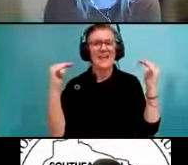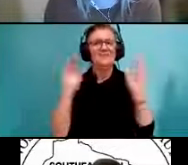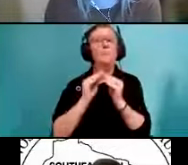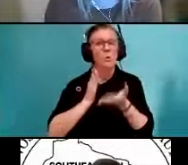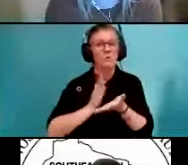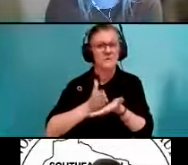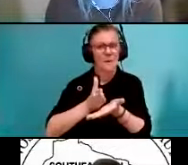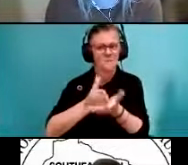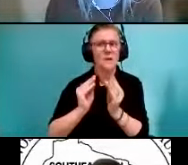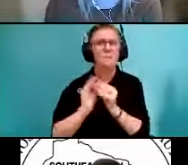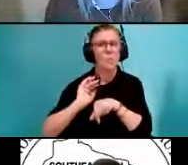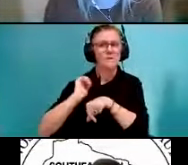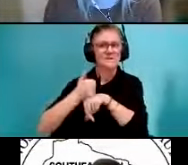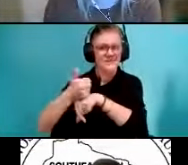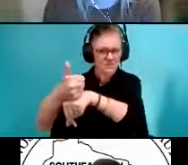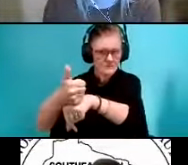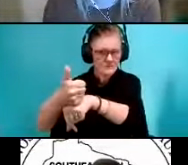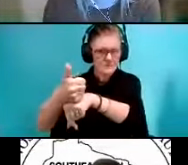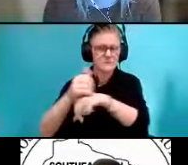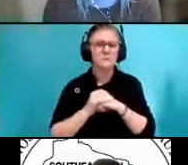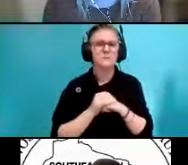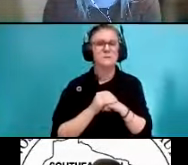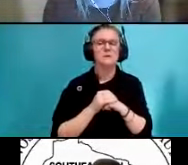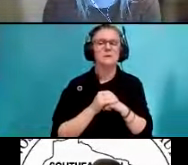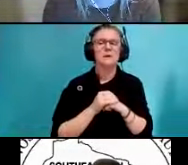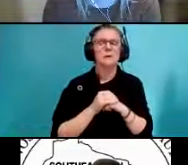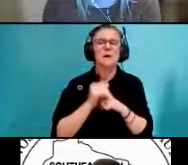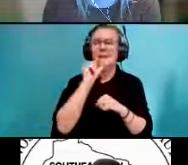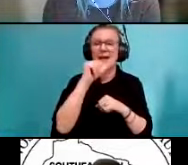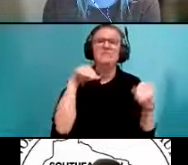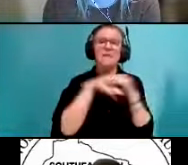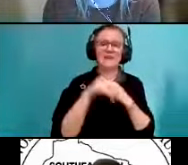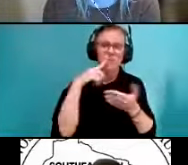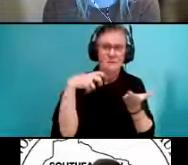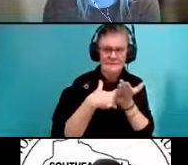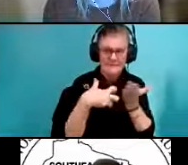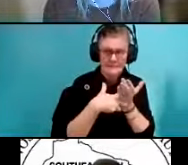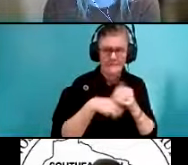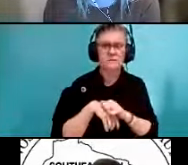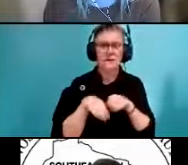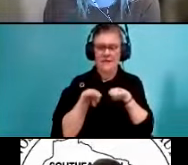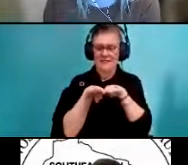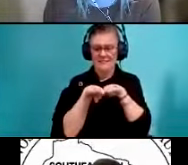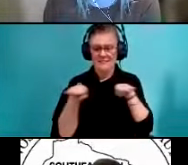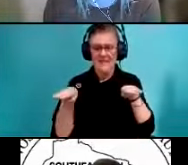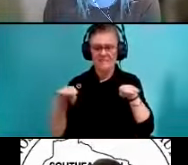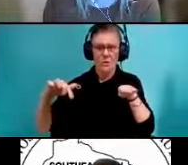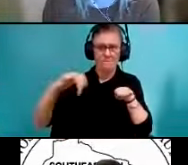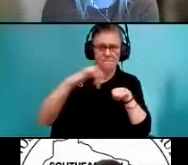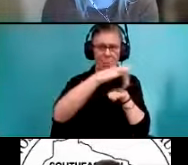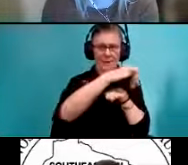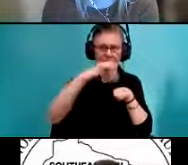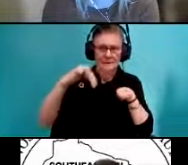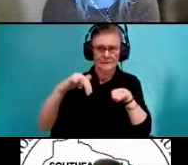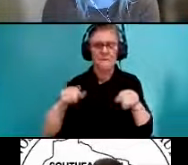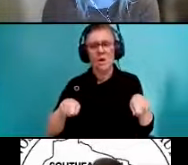them stations, with offboard ticketing, level boarding, so that strollers, wheelchairs, and carts